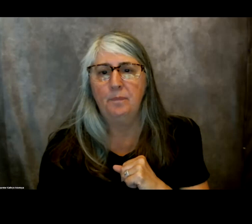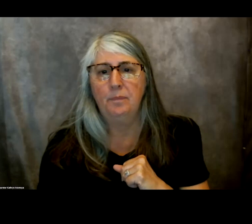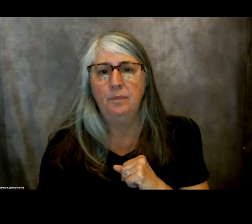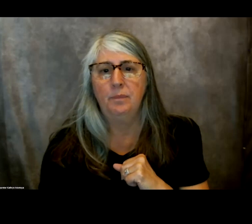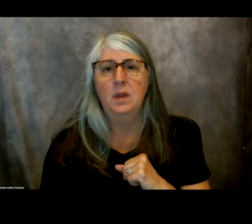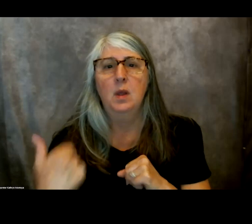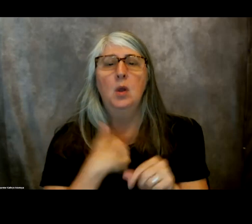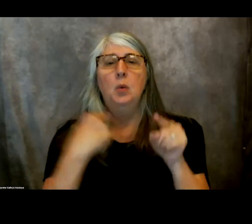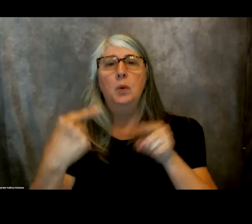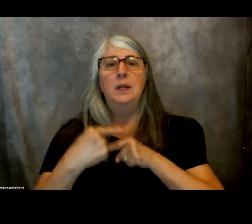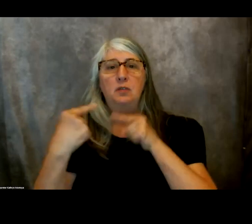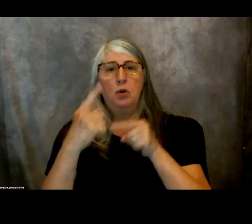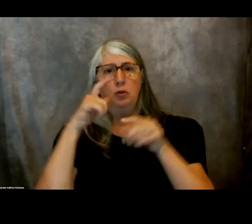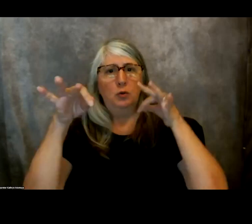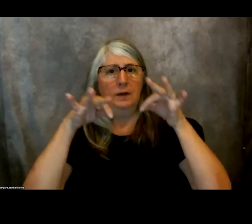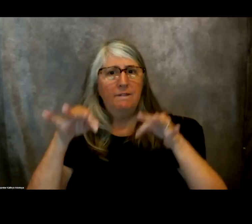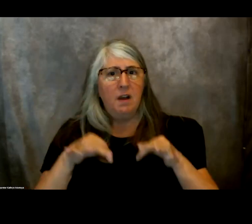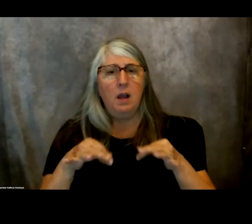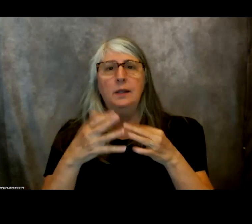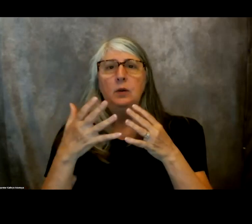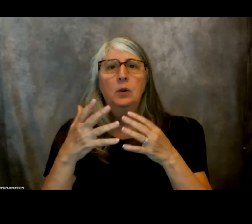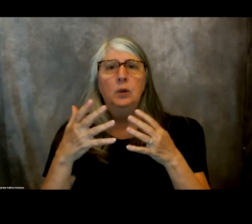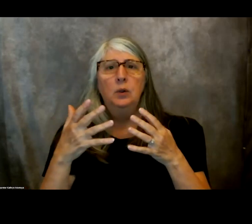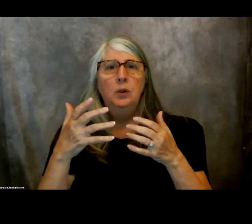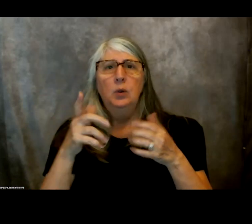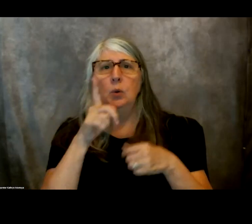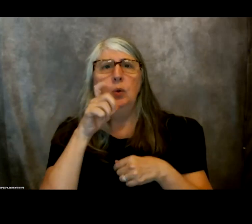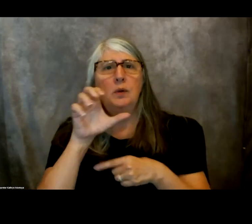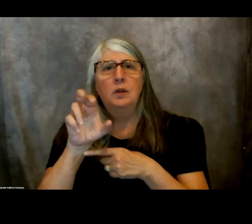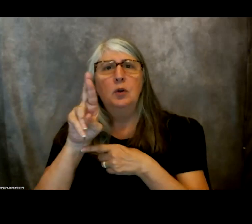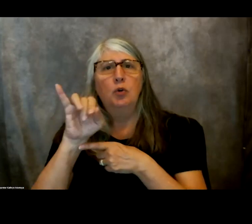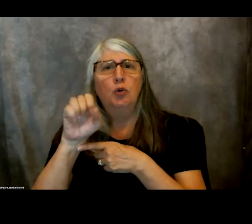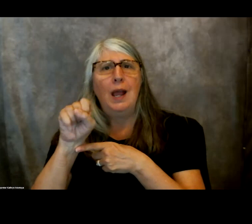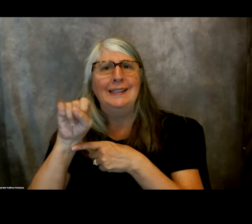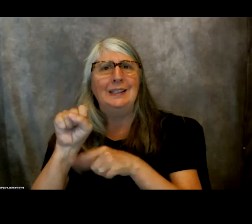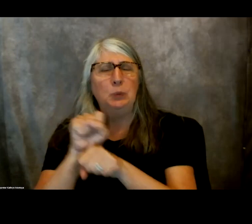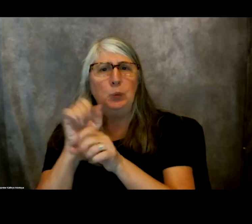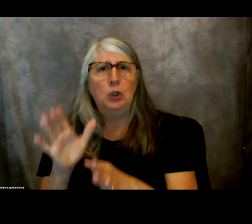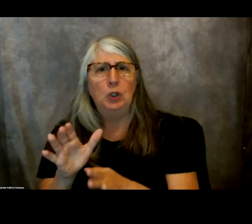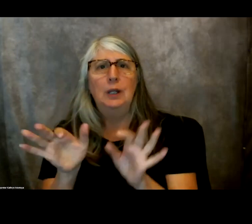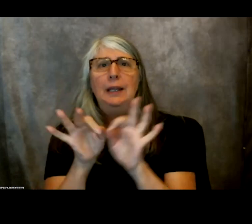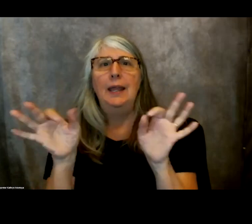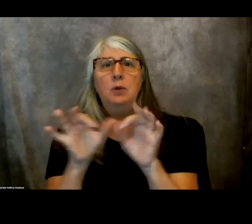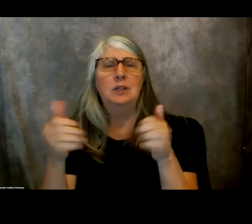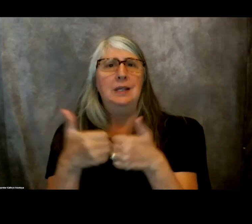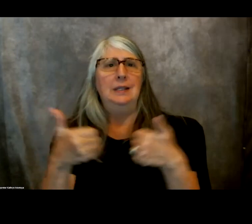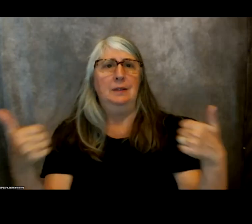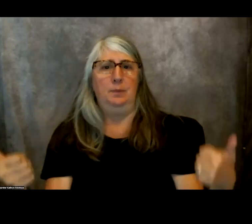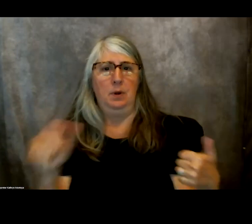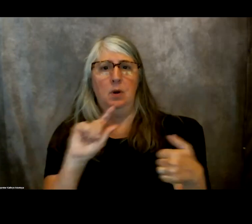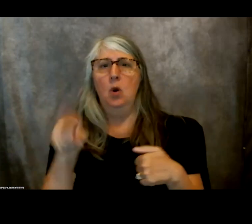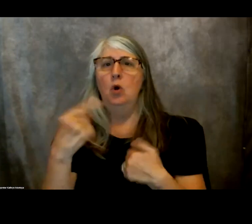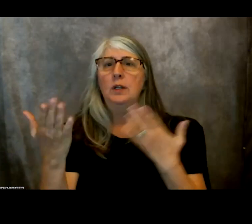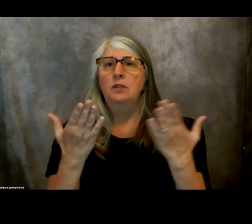we struggle to define who is a crisis worker. Language that sets us apart only serves to